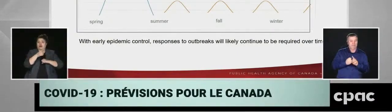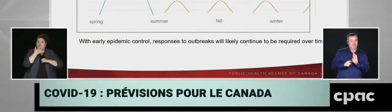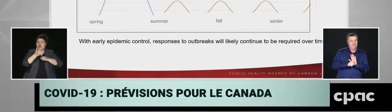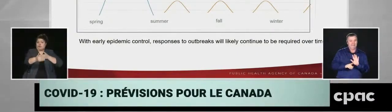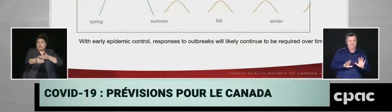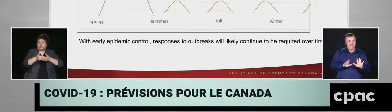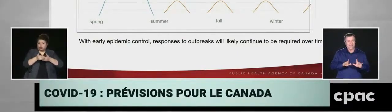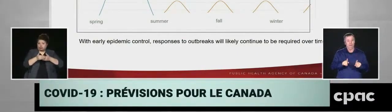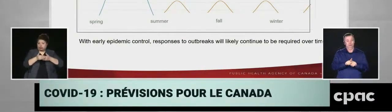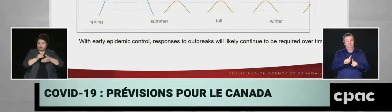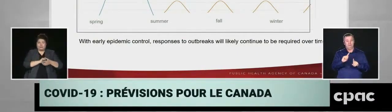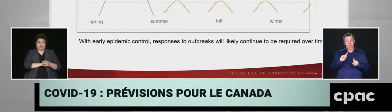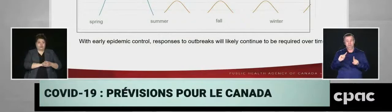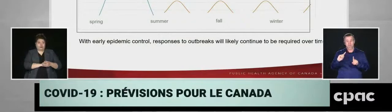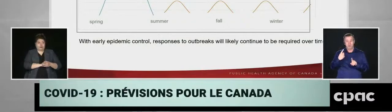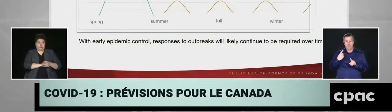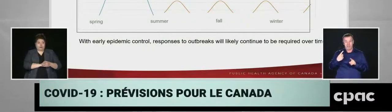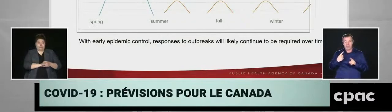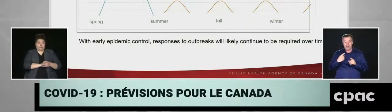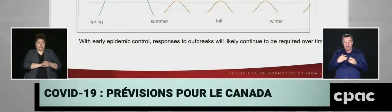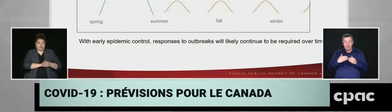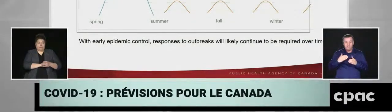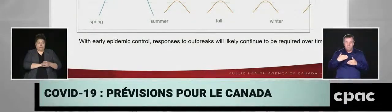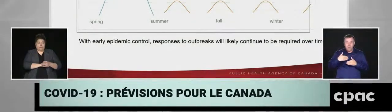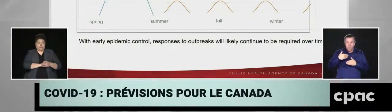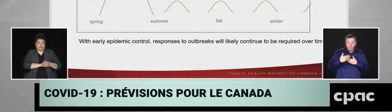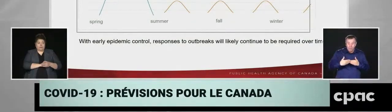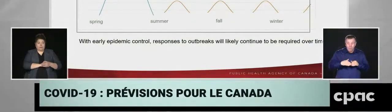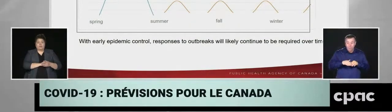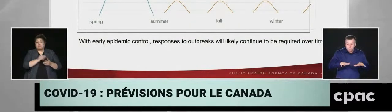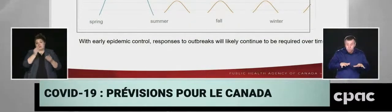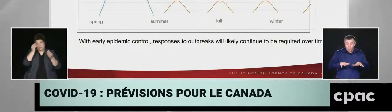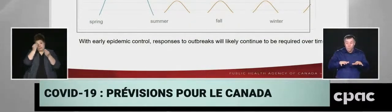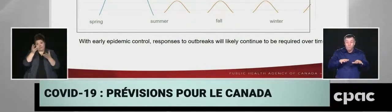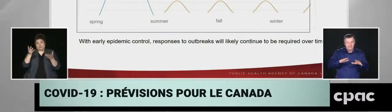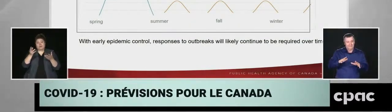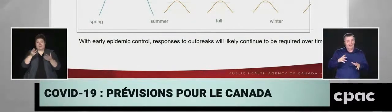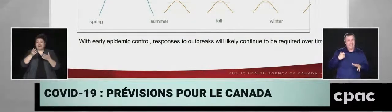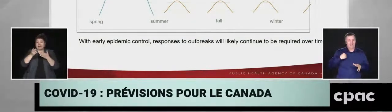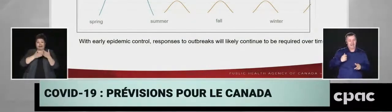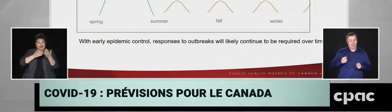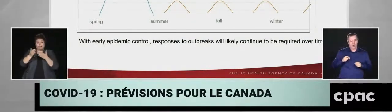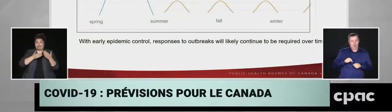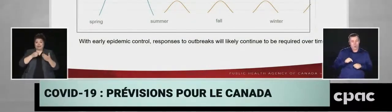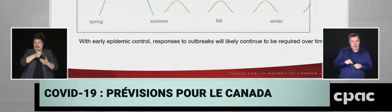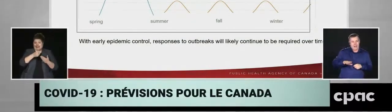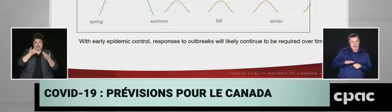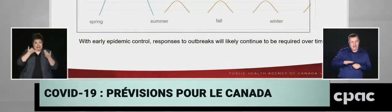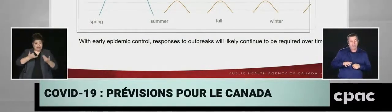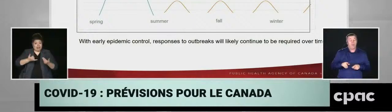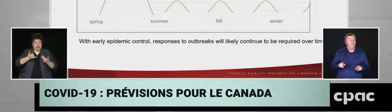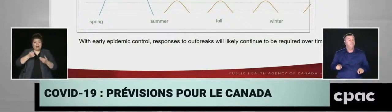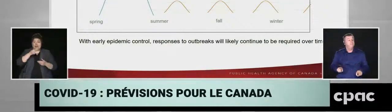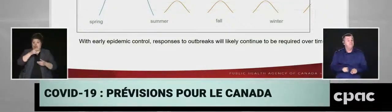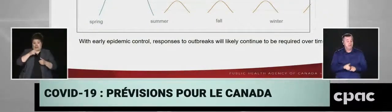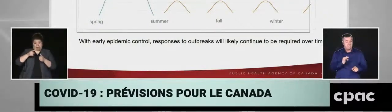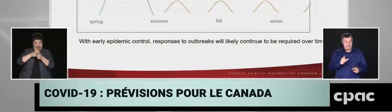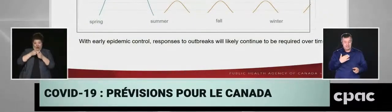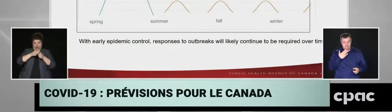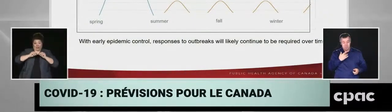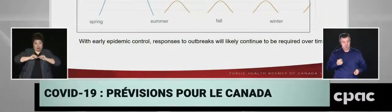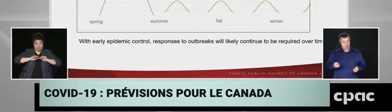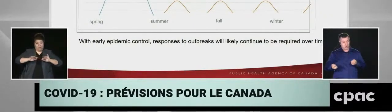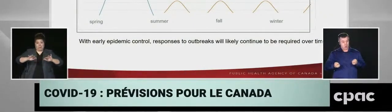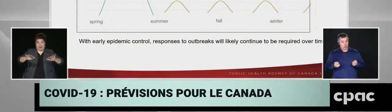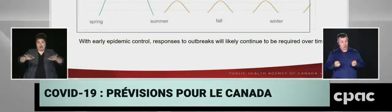I just want to emphasize that even once we're past the peak of this first wave and on the downward trend on the other side